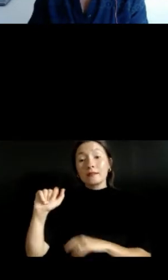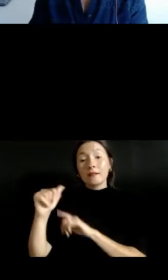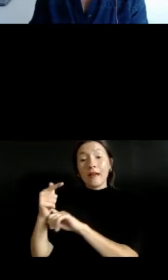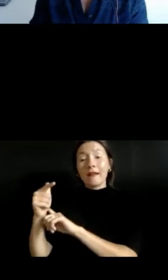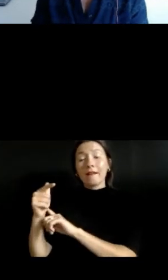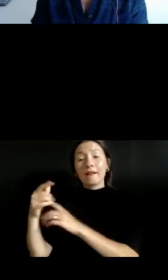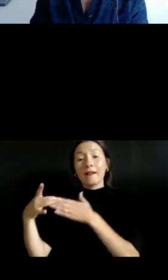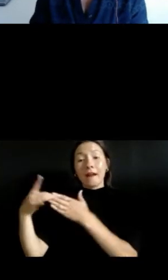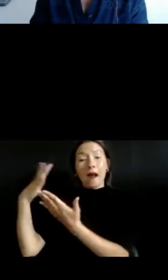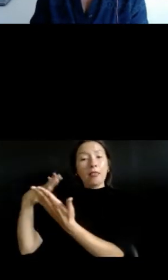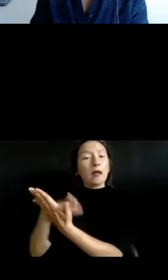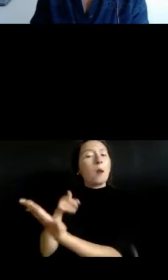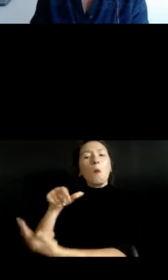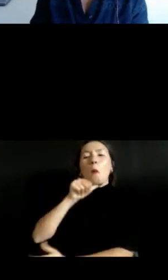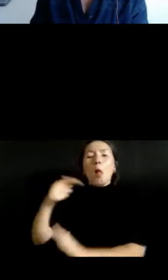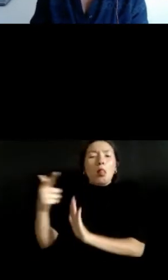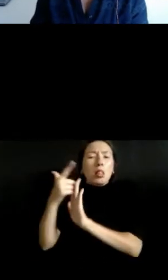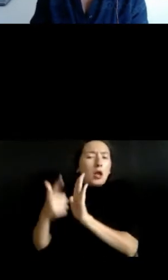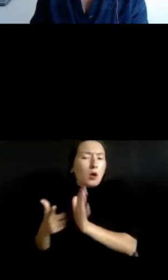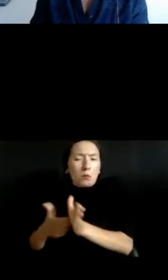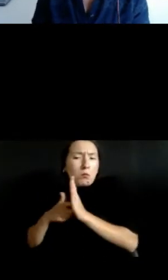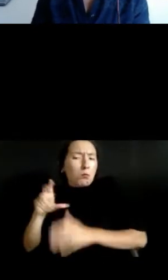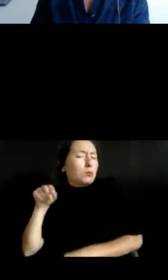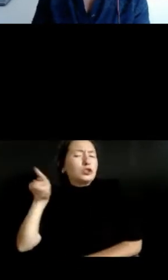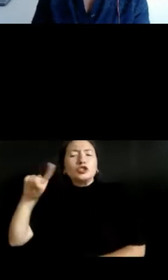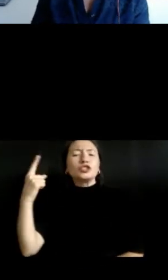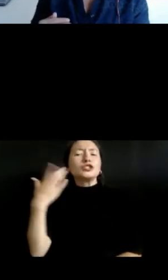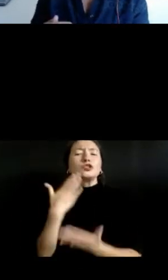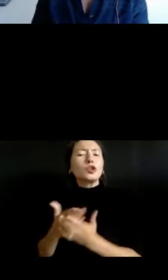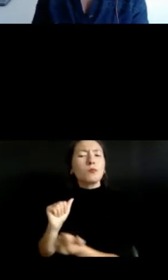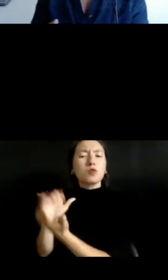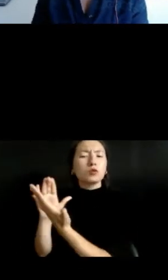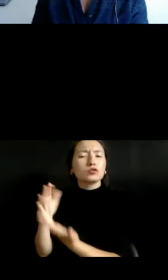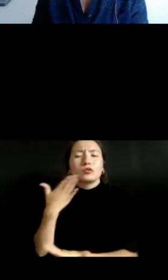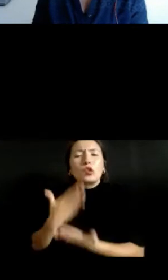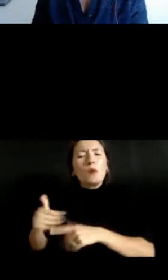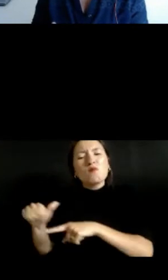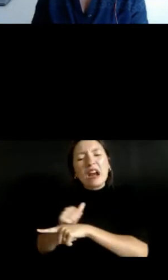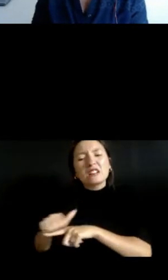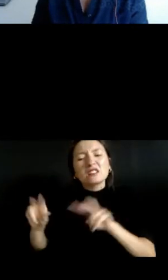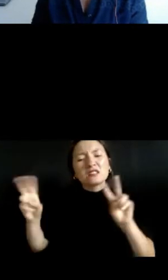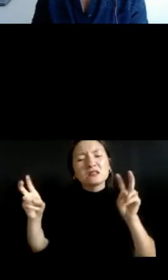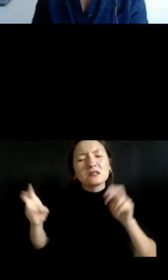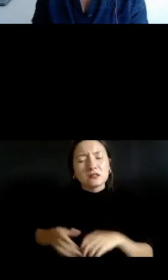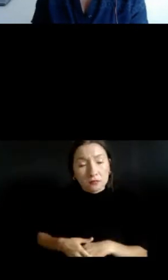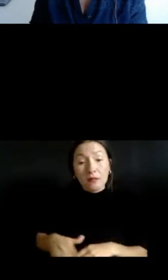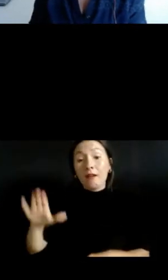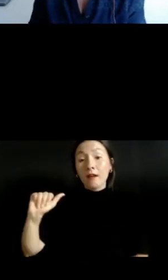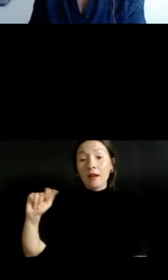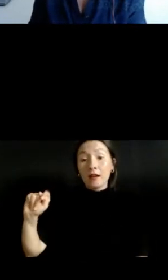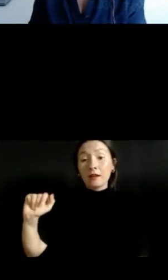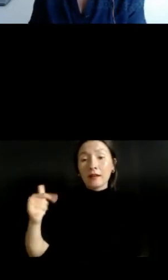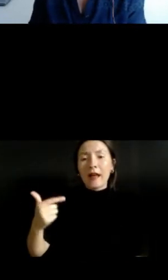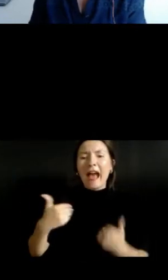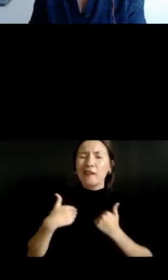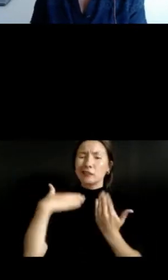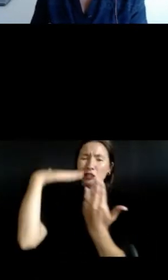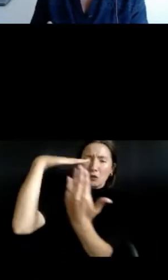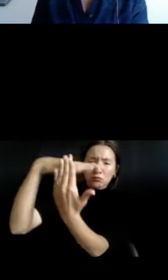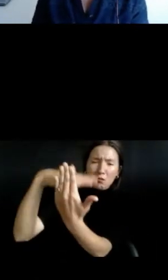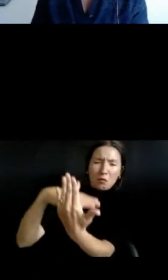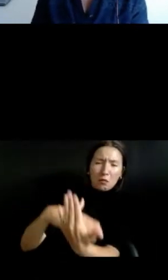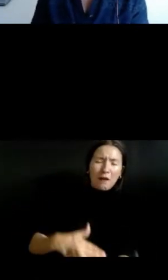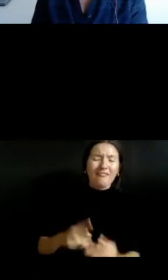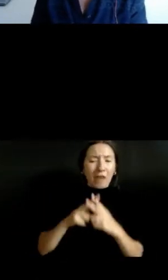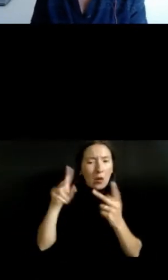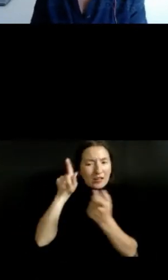and guidance. So ATAG has a whole series of very detailed recommendations. But at its heart, its aim